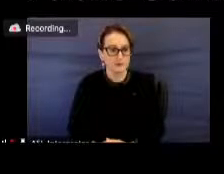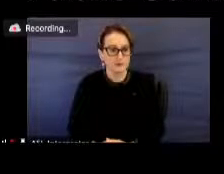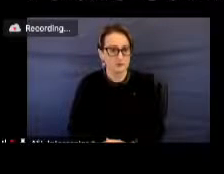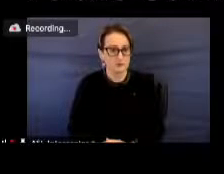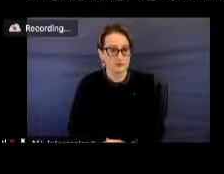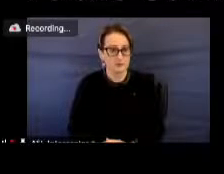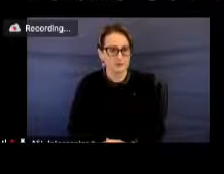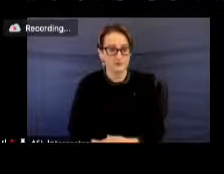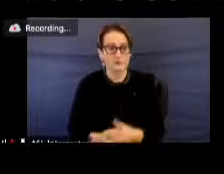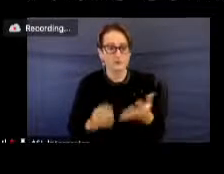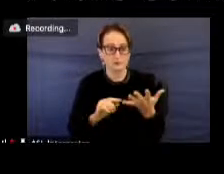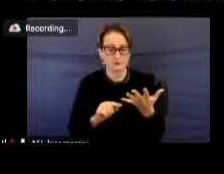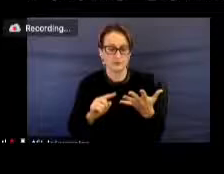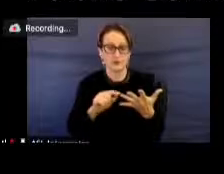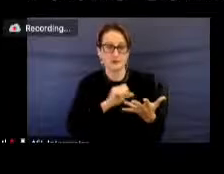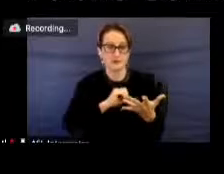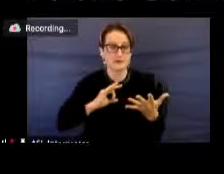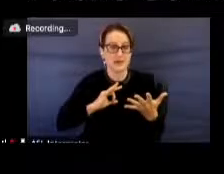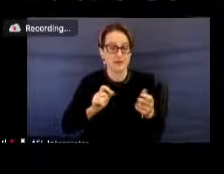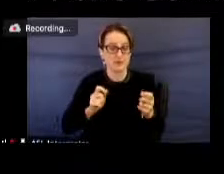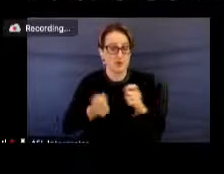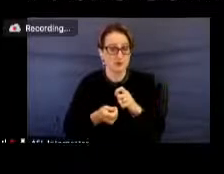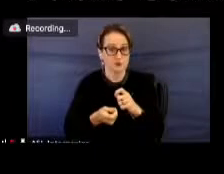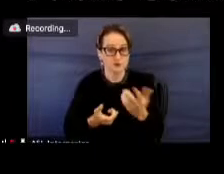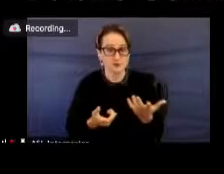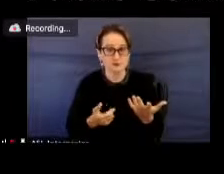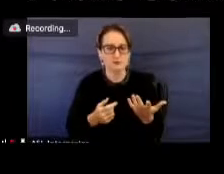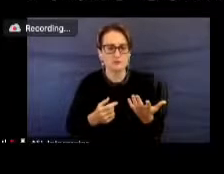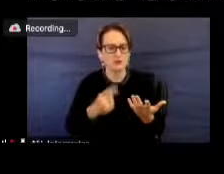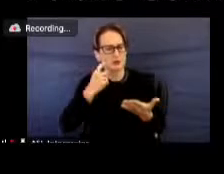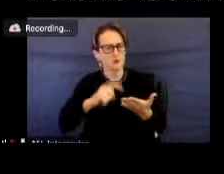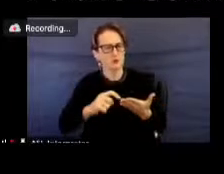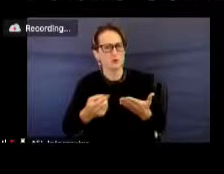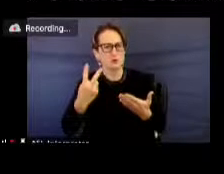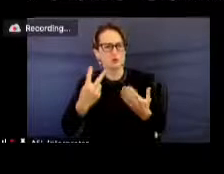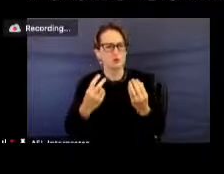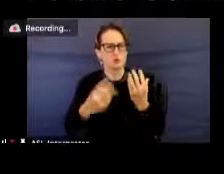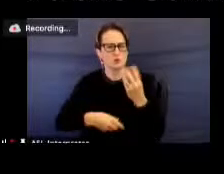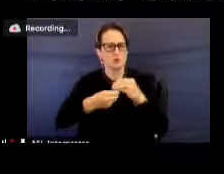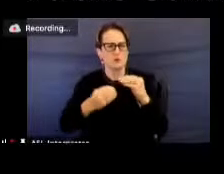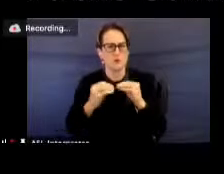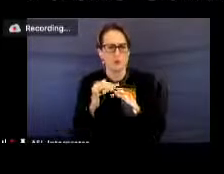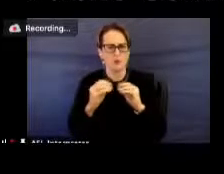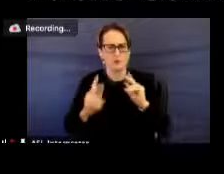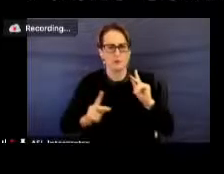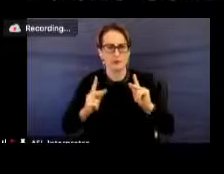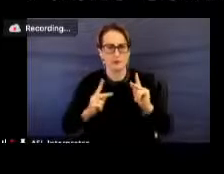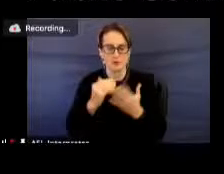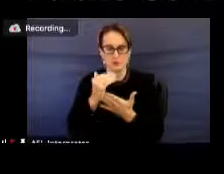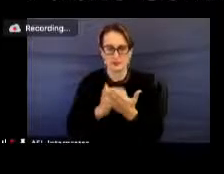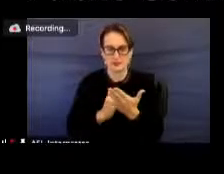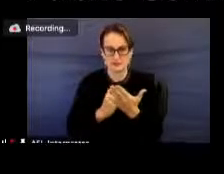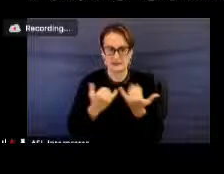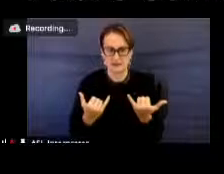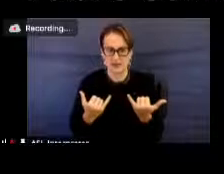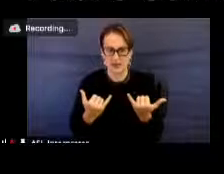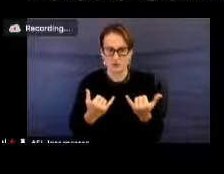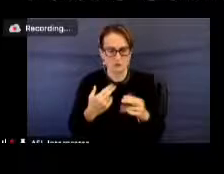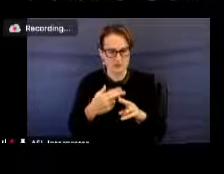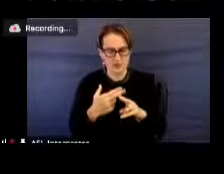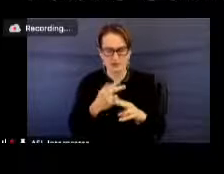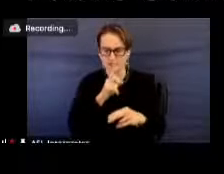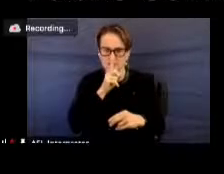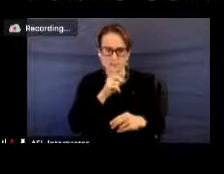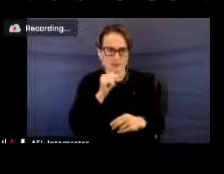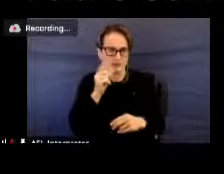Okay, then personnel changes. The only thing I noted is there seem to be 2 additional personnel that they're listing now whose names we had not seen before.